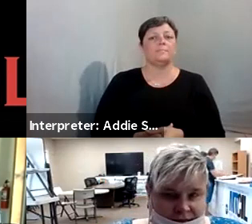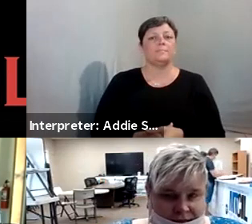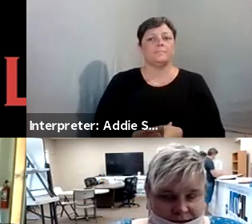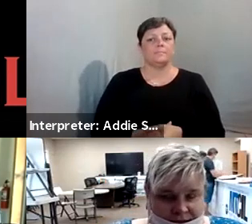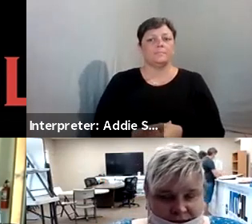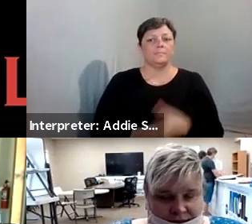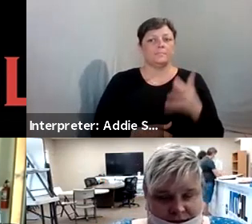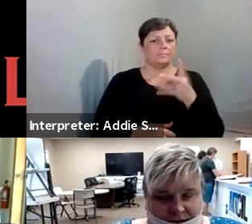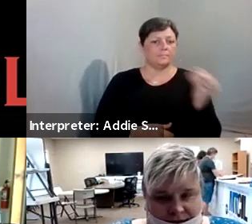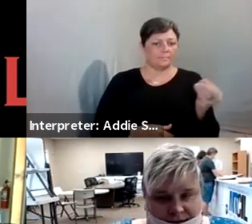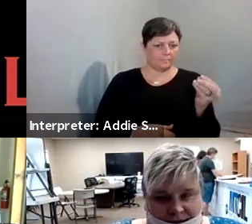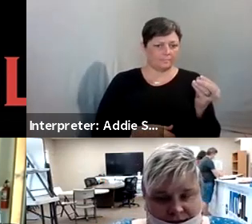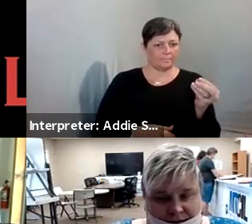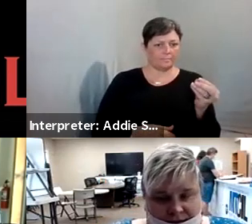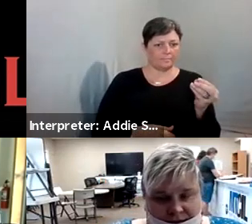And